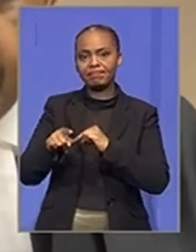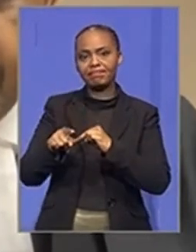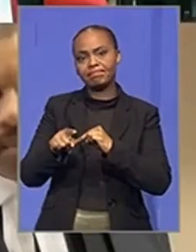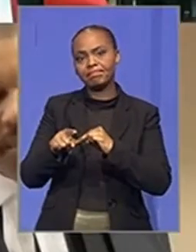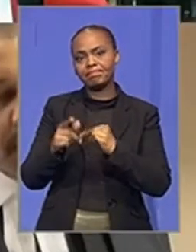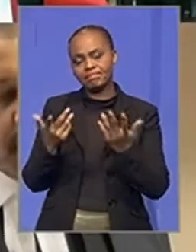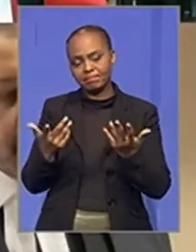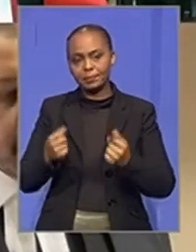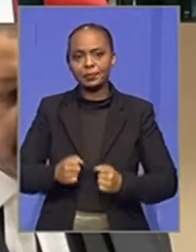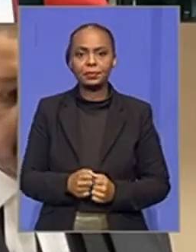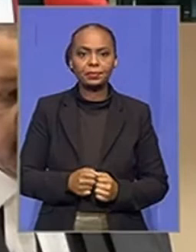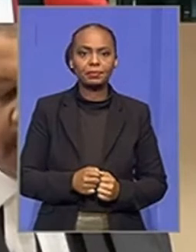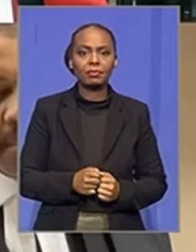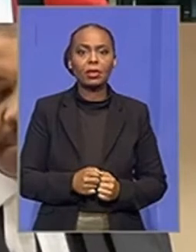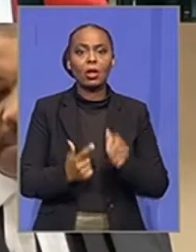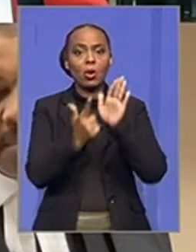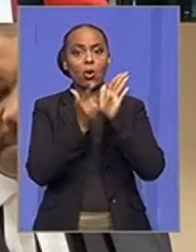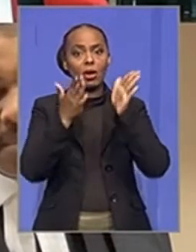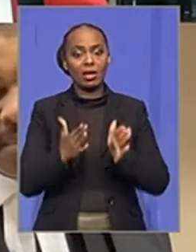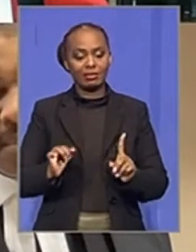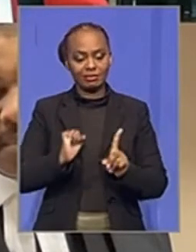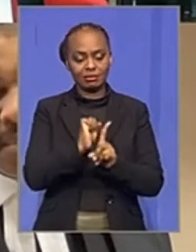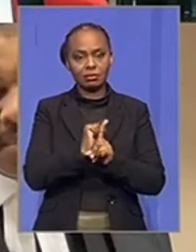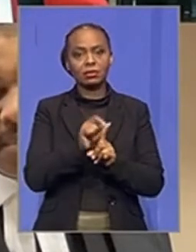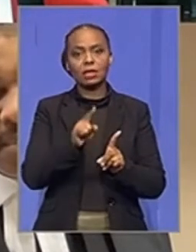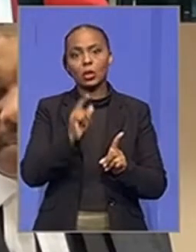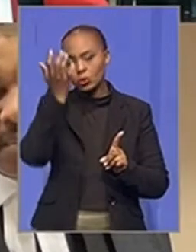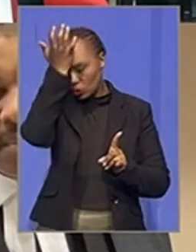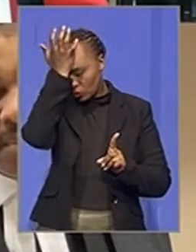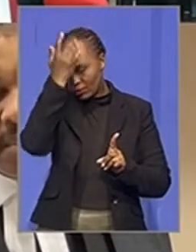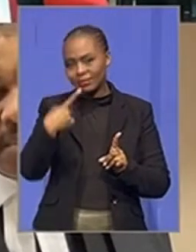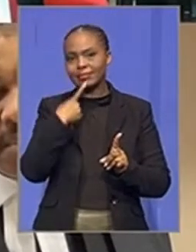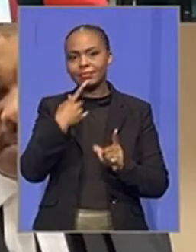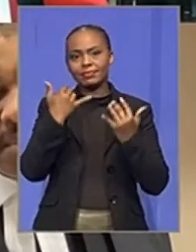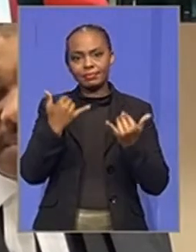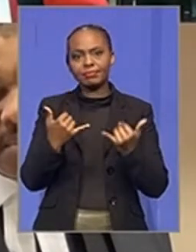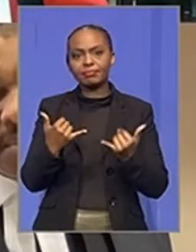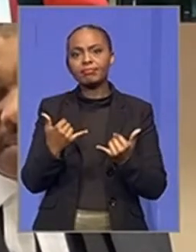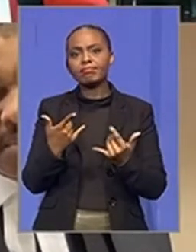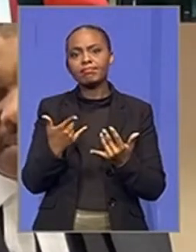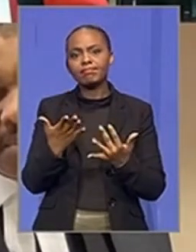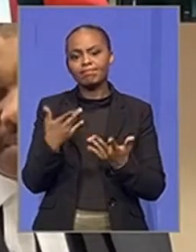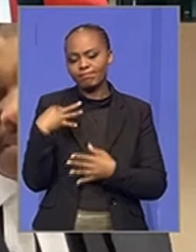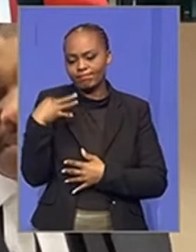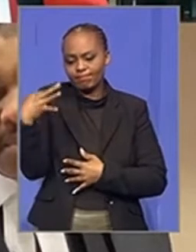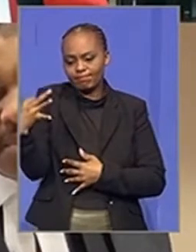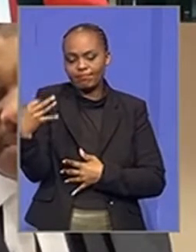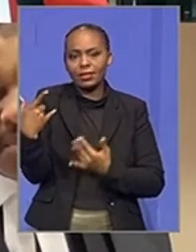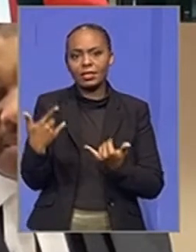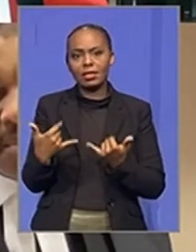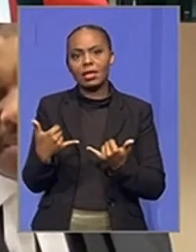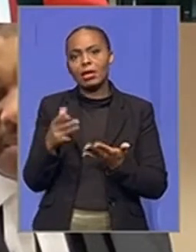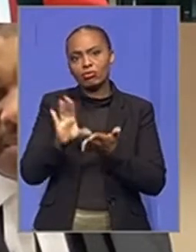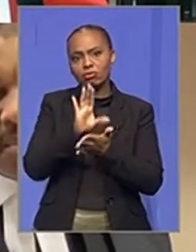mildly. Baemedi ba gago ba semolao ba ngangile ka la gore tokelo ya gago ya go ba le tsheko ya go tlhoka bosodi ya go gatakwa ge e ka tswela pele ka